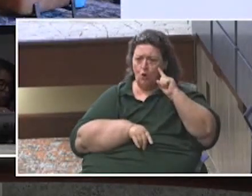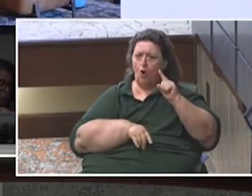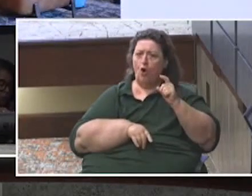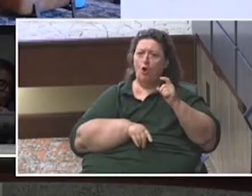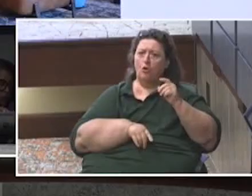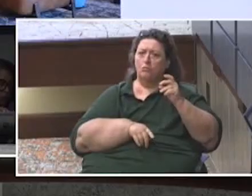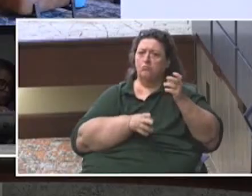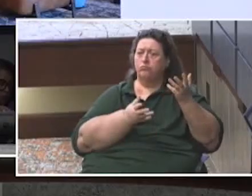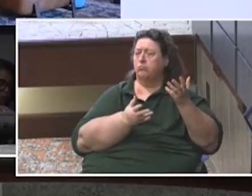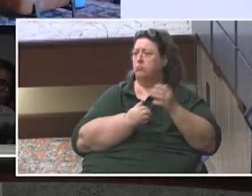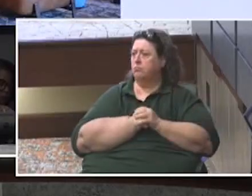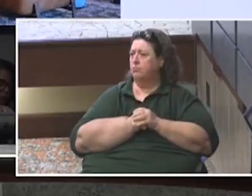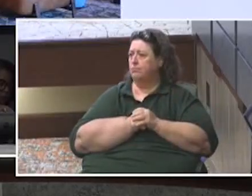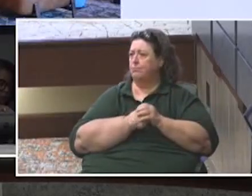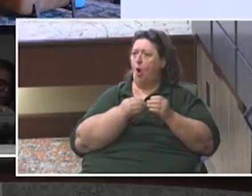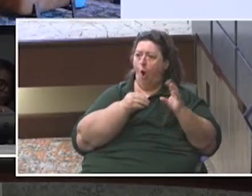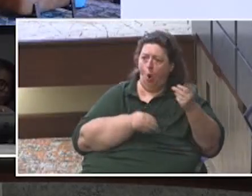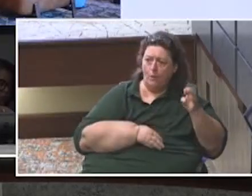housing.